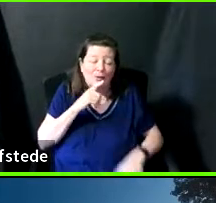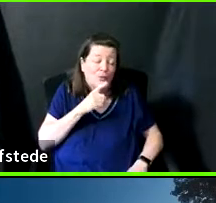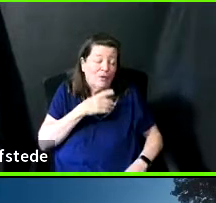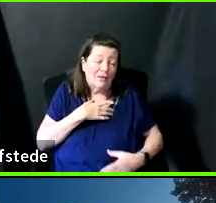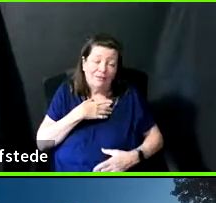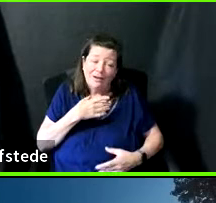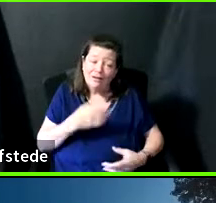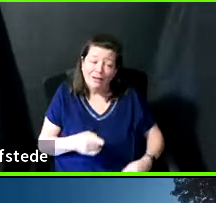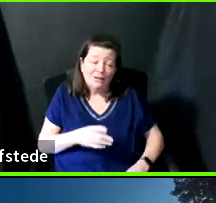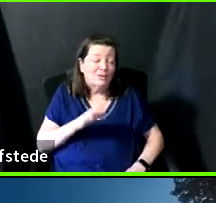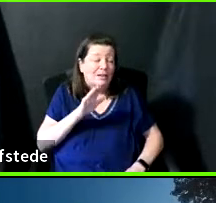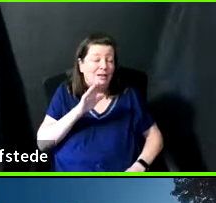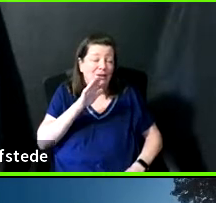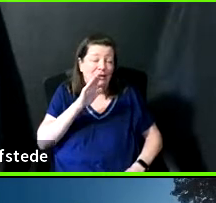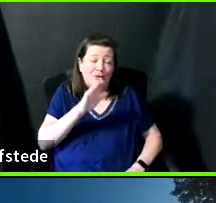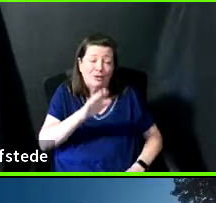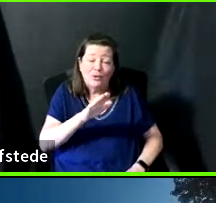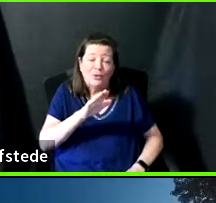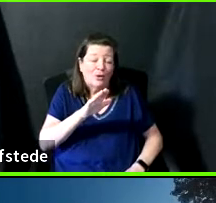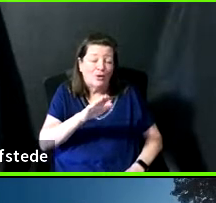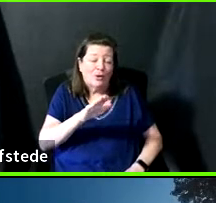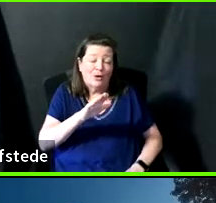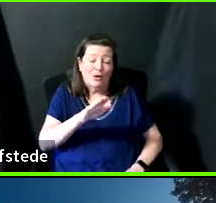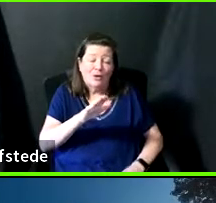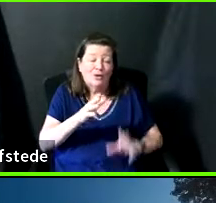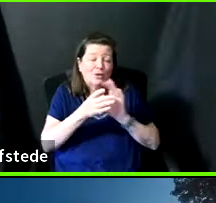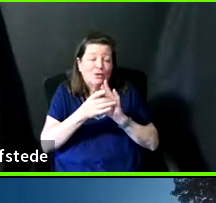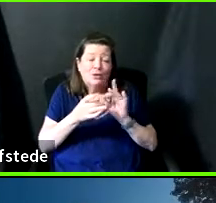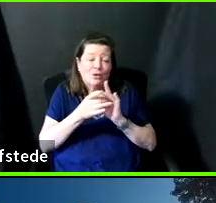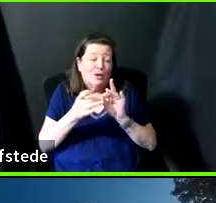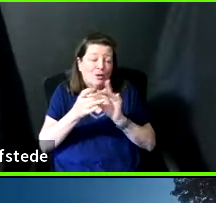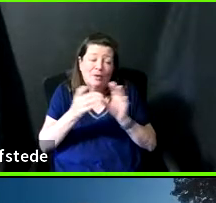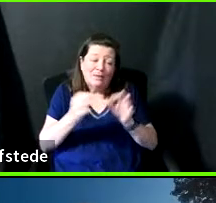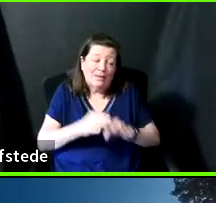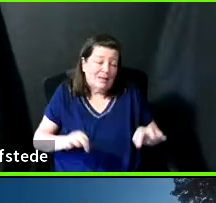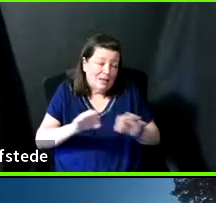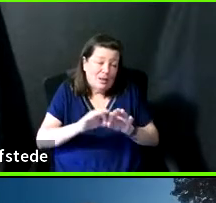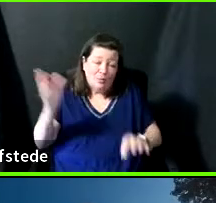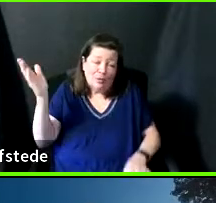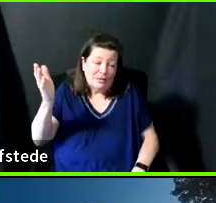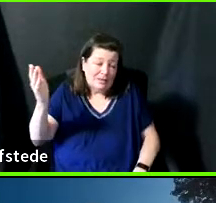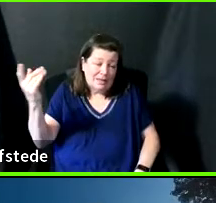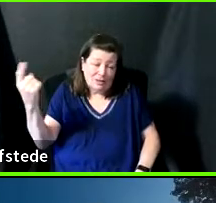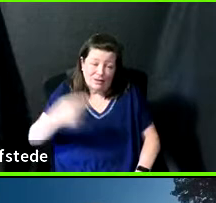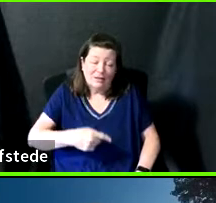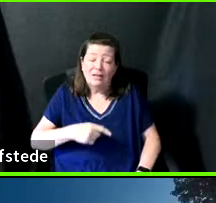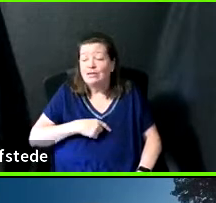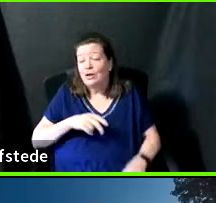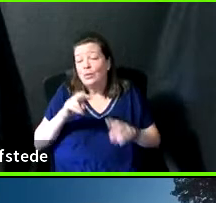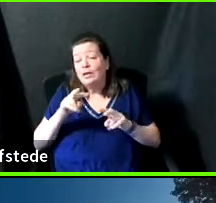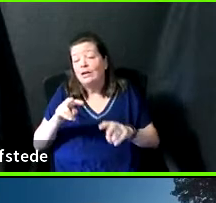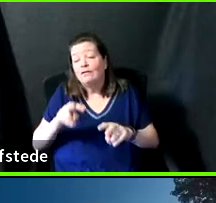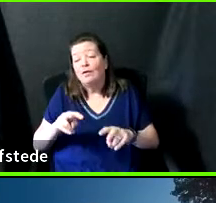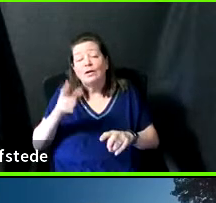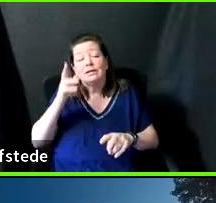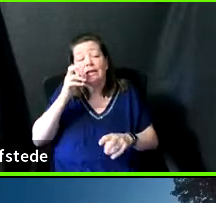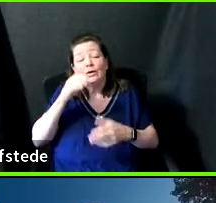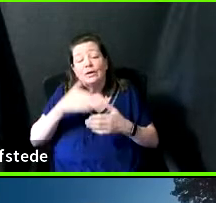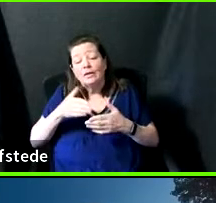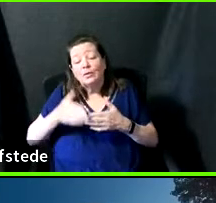you were definitely the key presentation. So we'll look forward to hearing the rest of that,